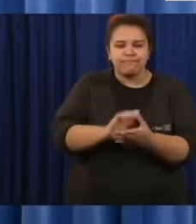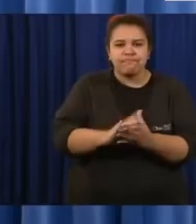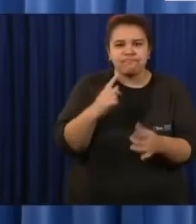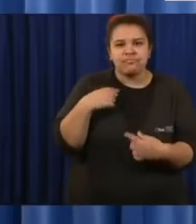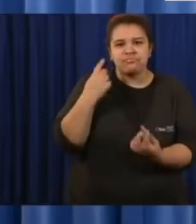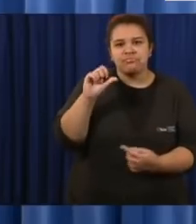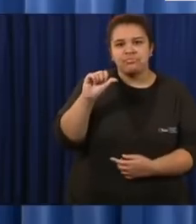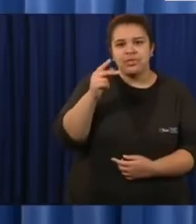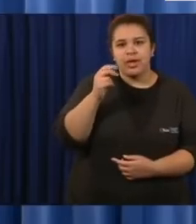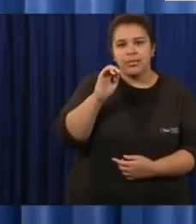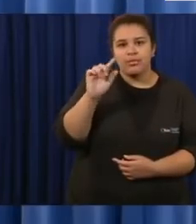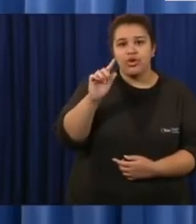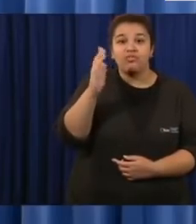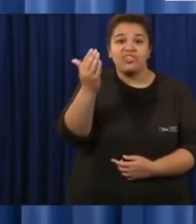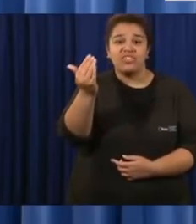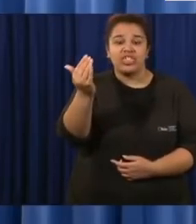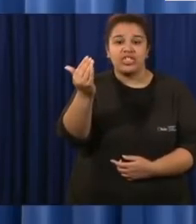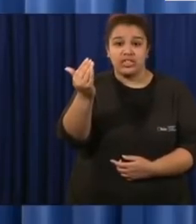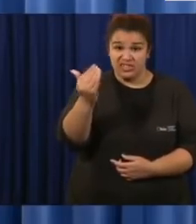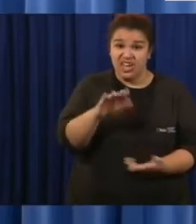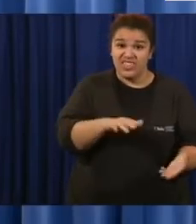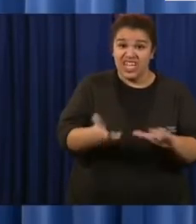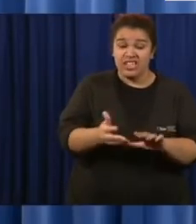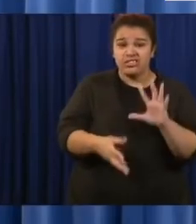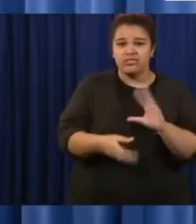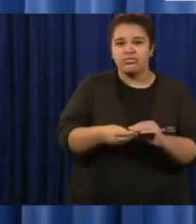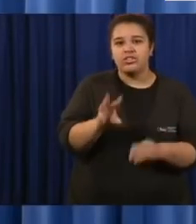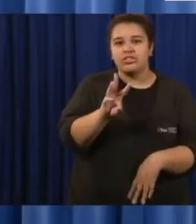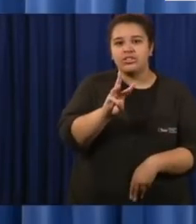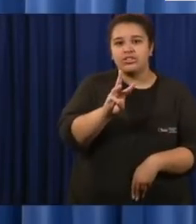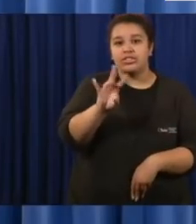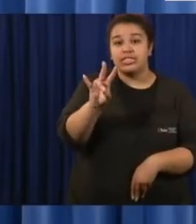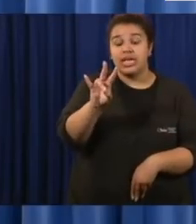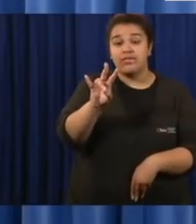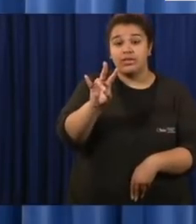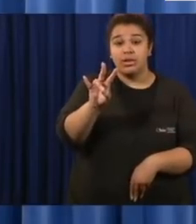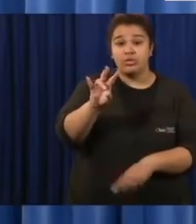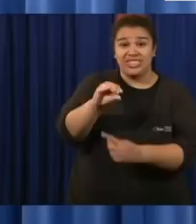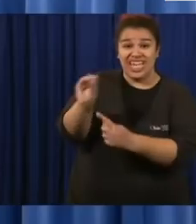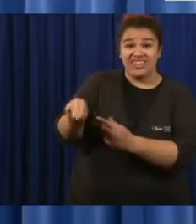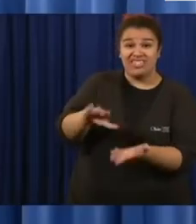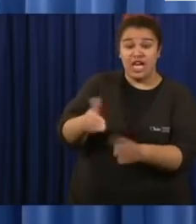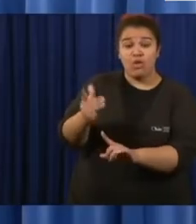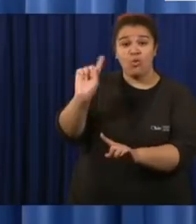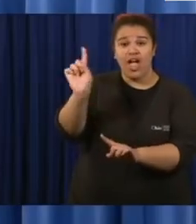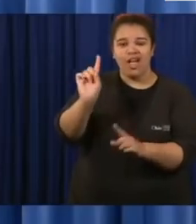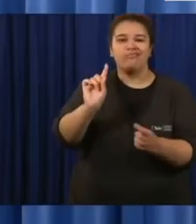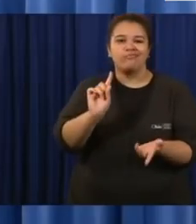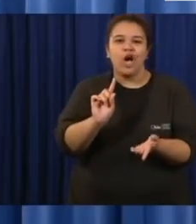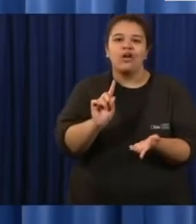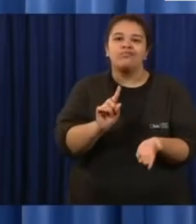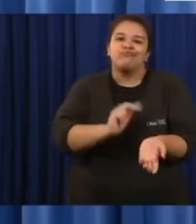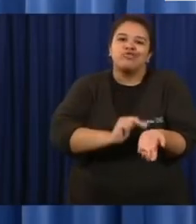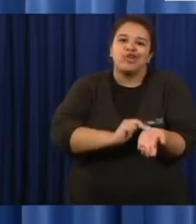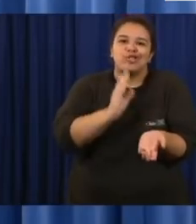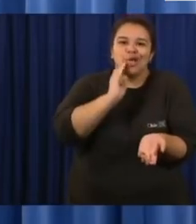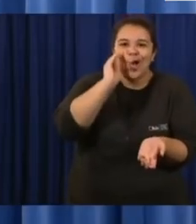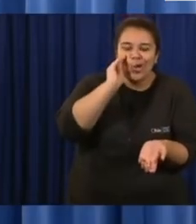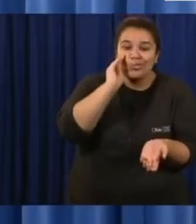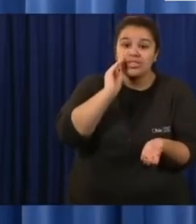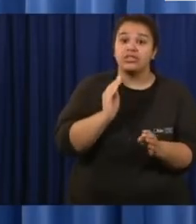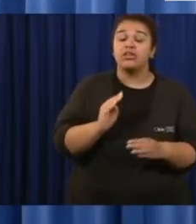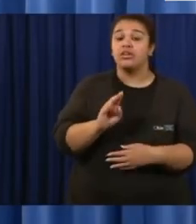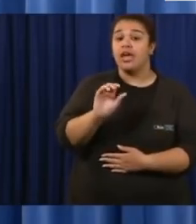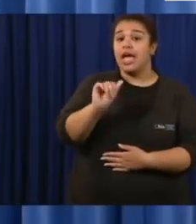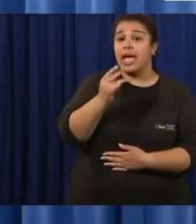15th, 67% of deaths attributed to coronavirus are in long-term care facilities, and once we go back before the 15th, that number will be